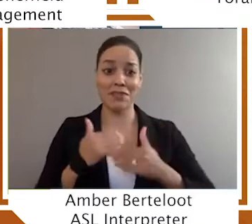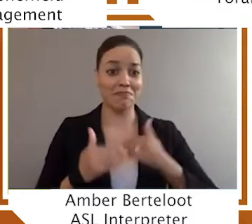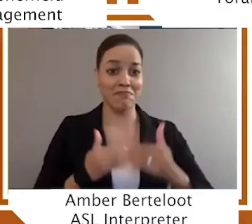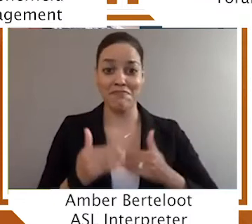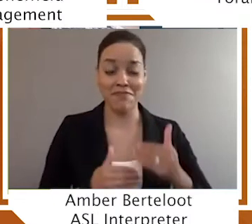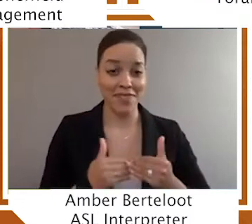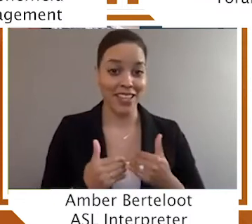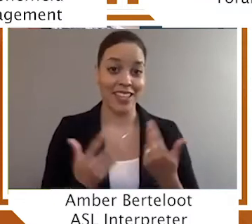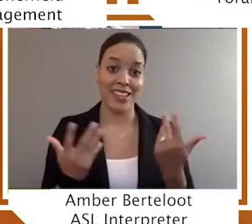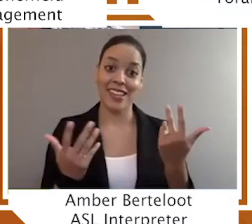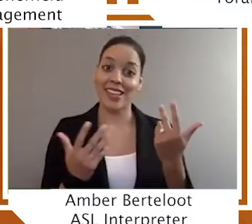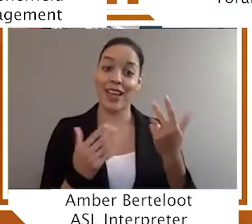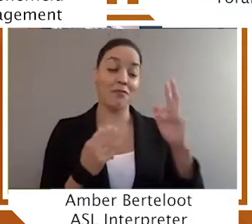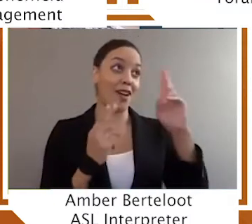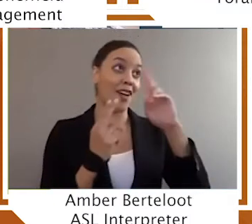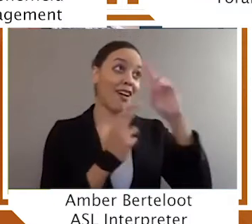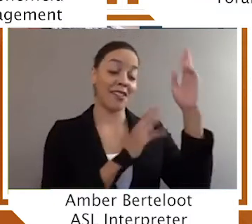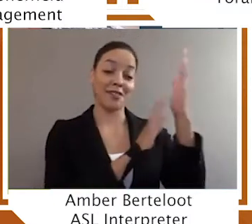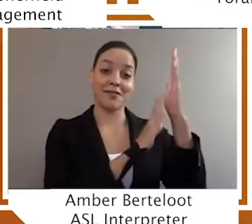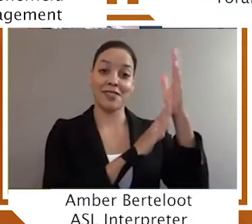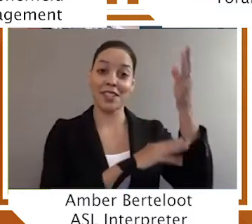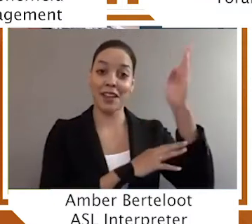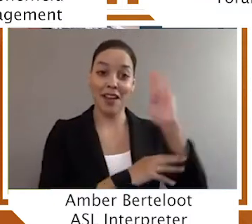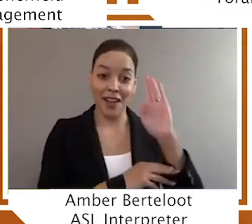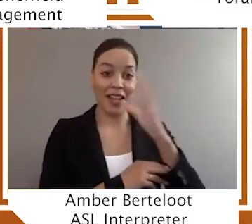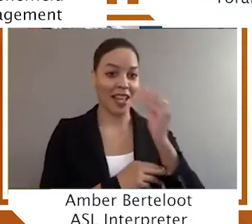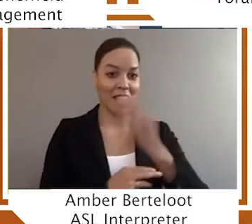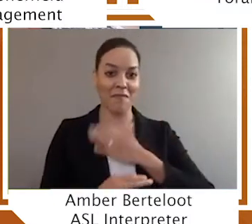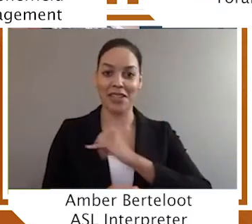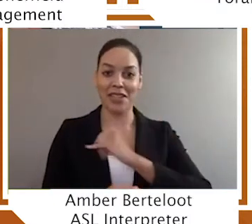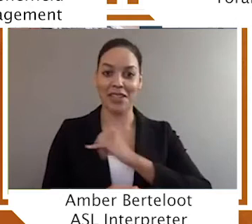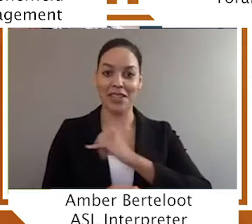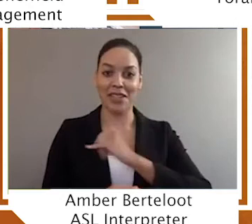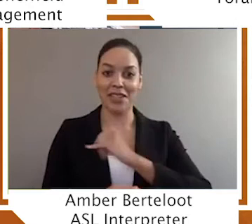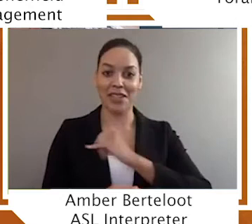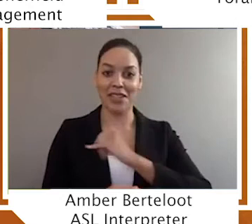Look, giving honor to God and my staff.